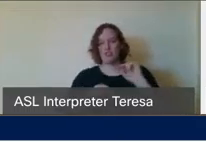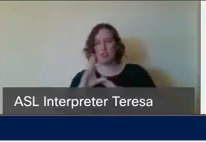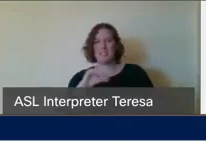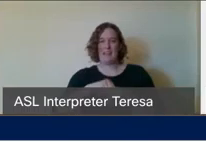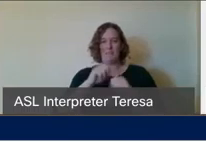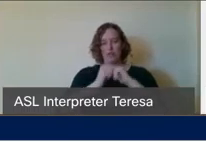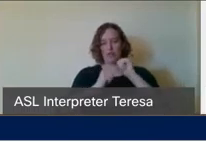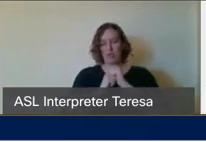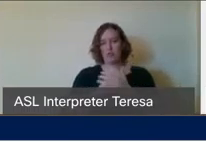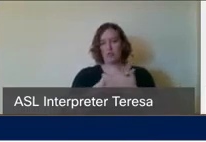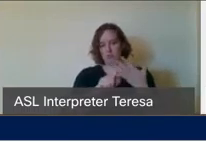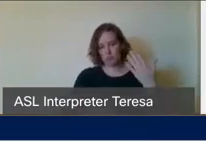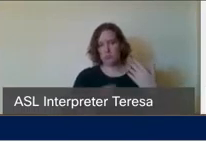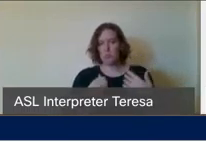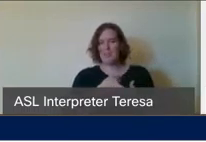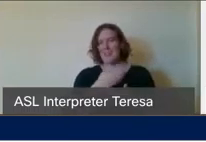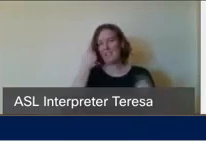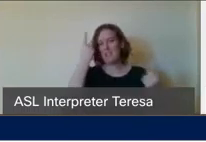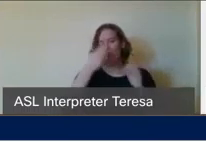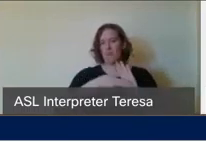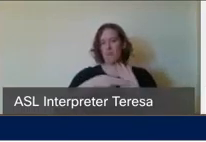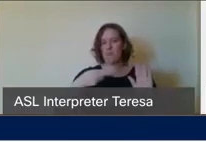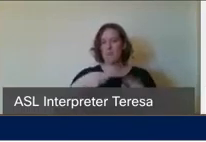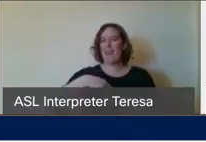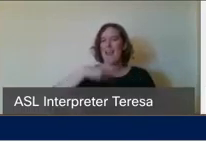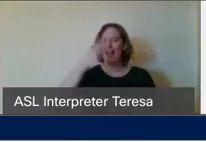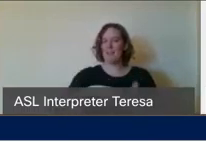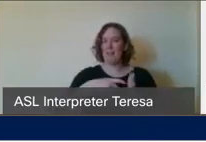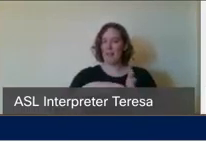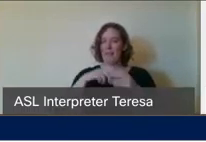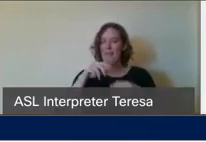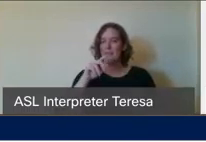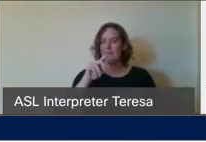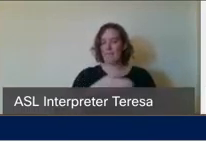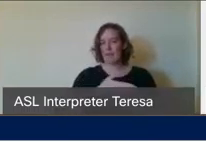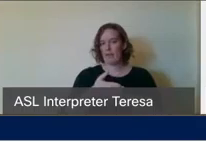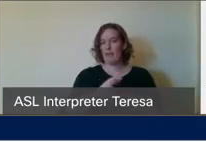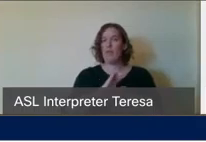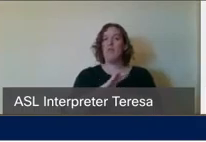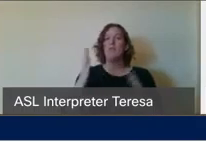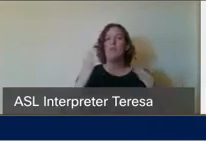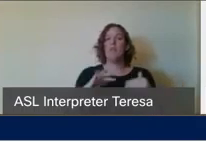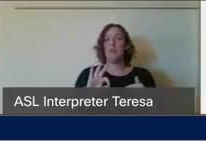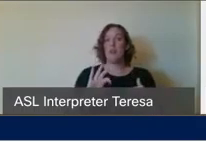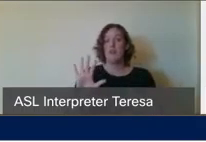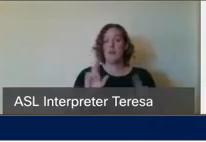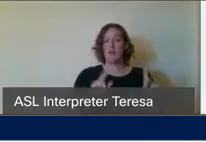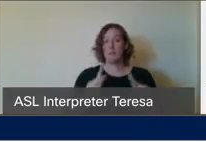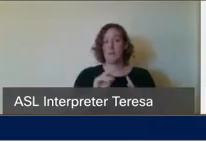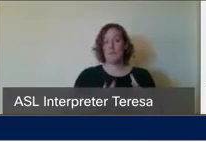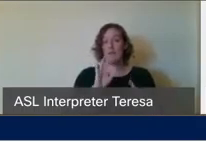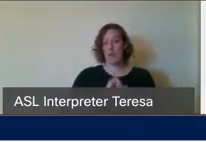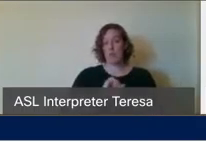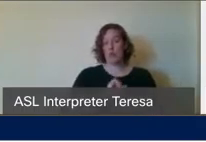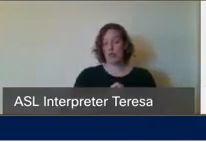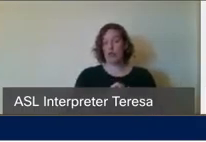those are the things that we consider high demand fields. And then 95 people found employment